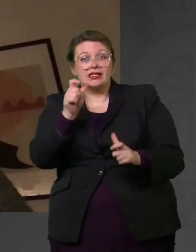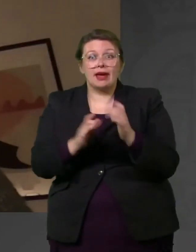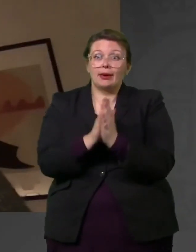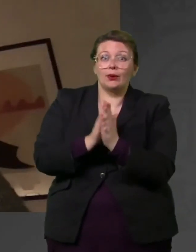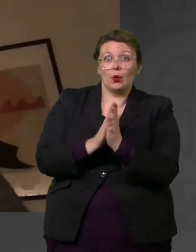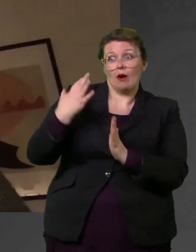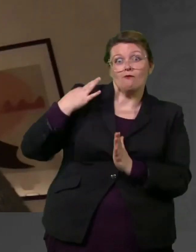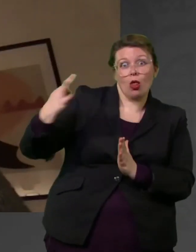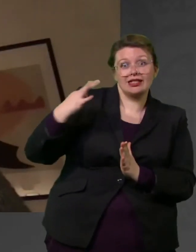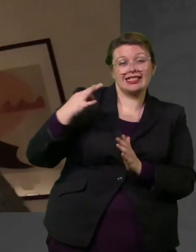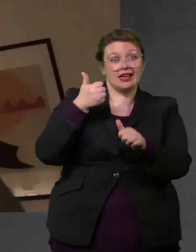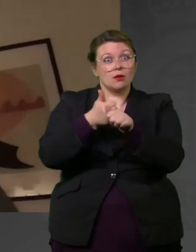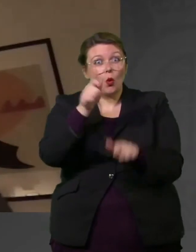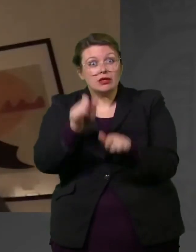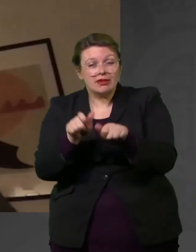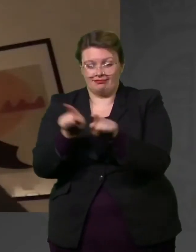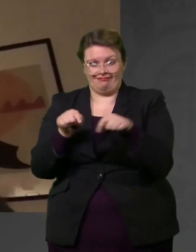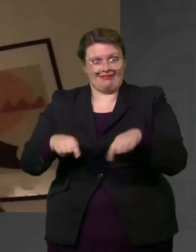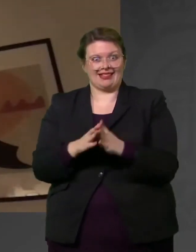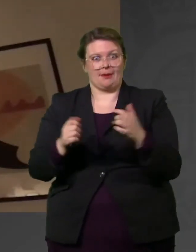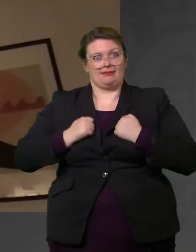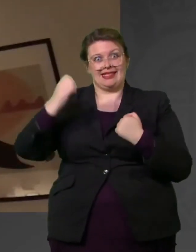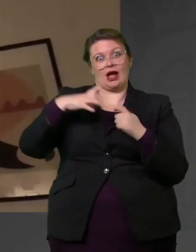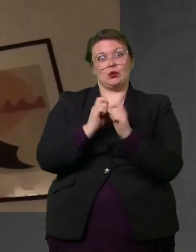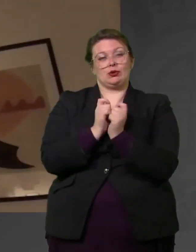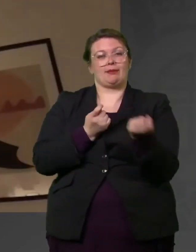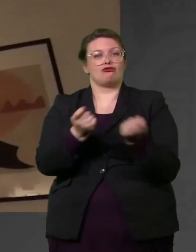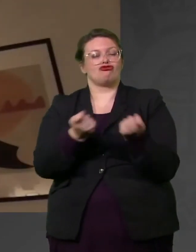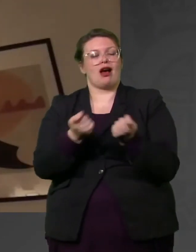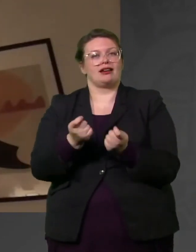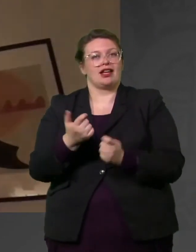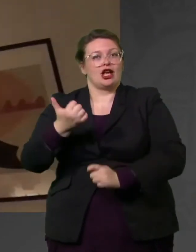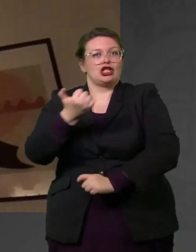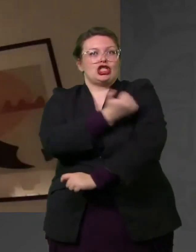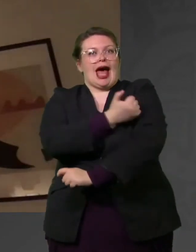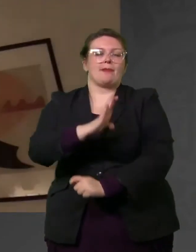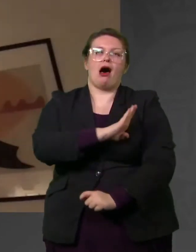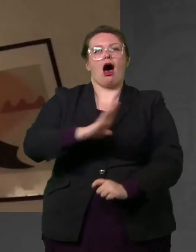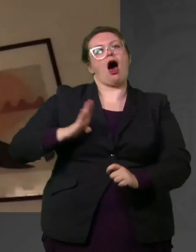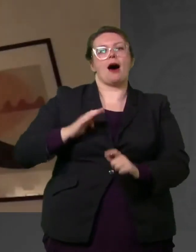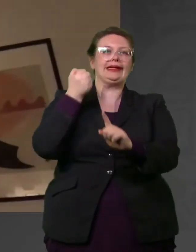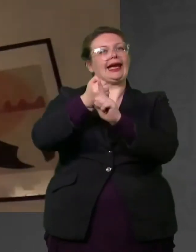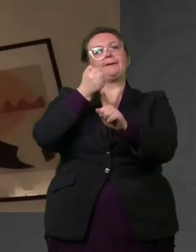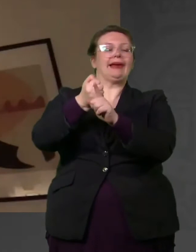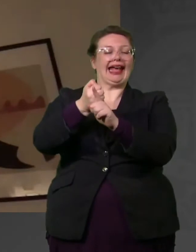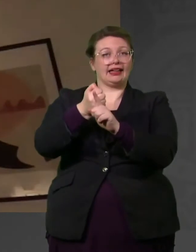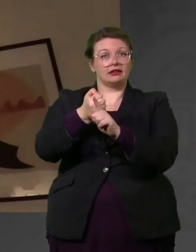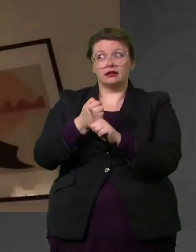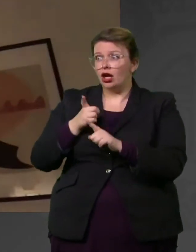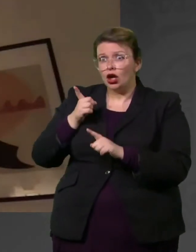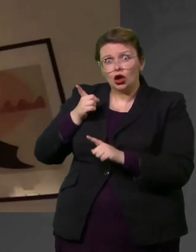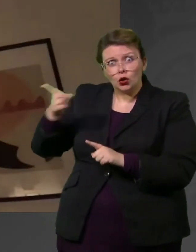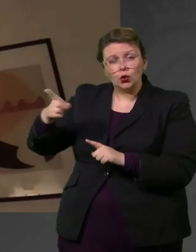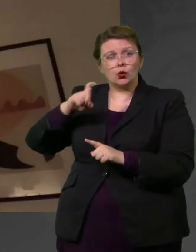Army campaign. Do you think these volunteers should be recognised in some way? And are you going to, or are there any plans to try and use this bank